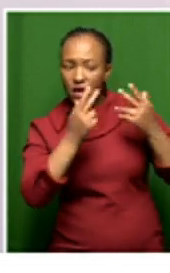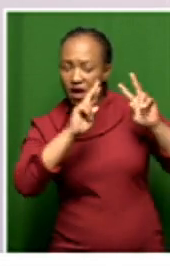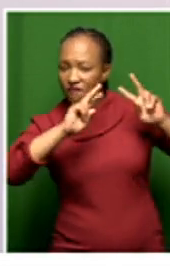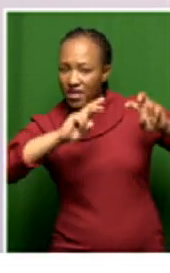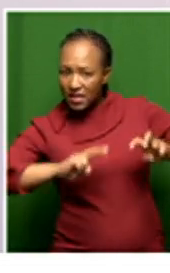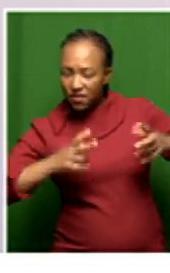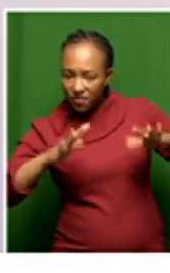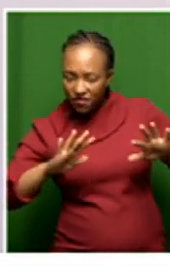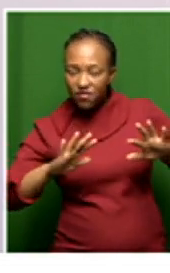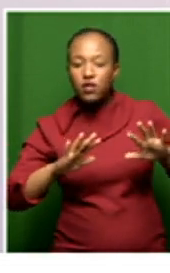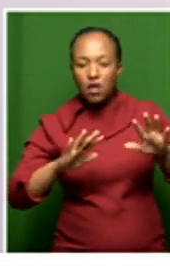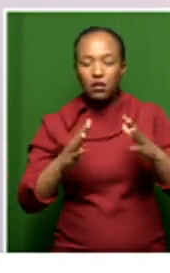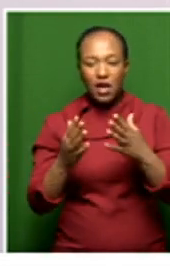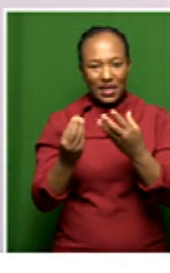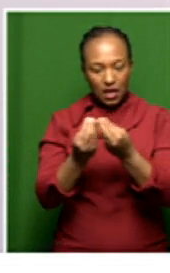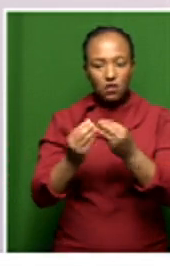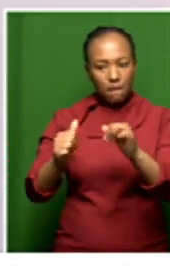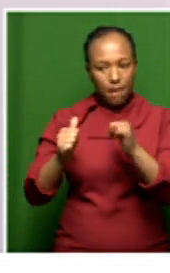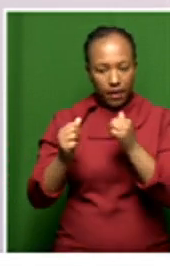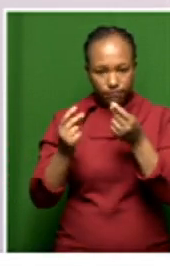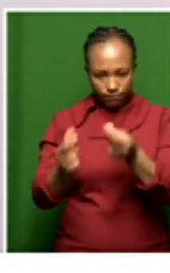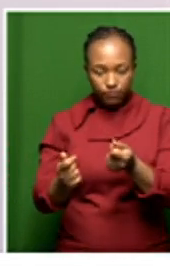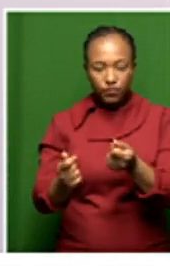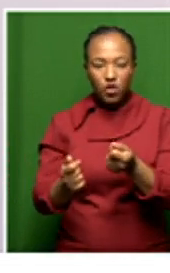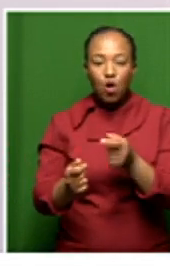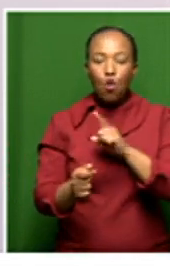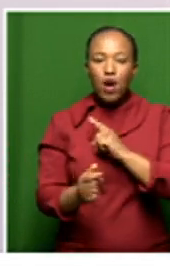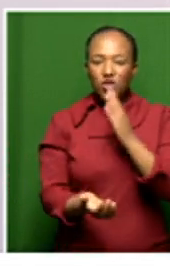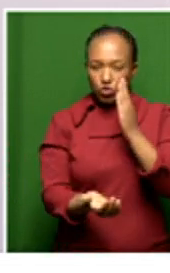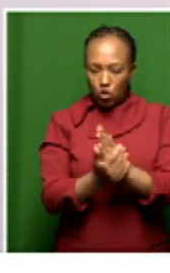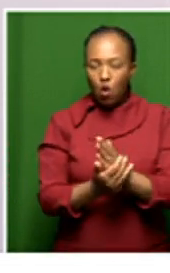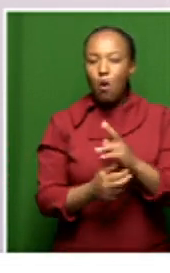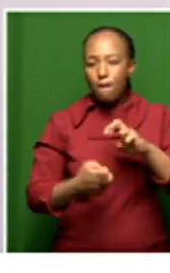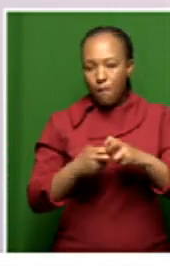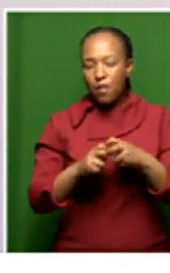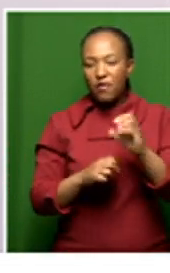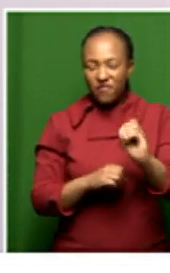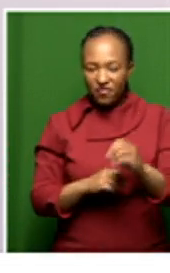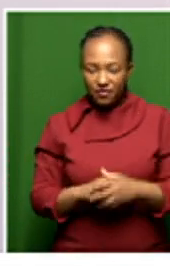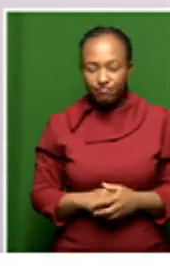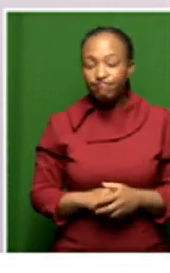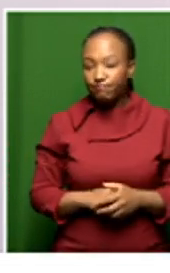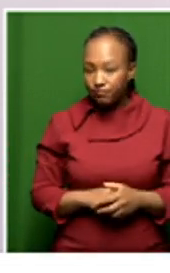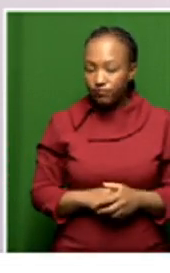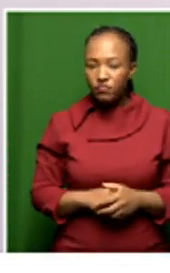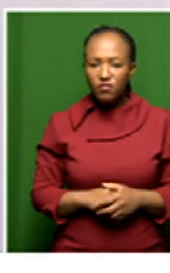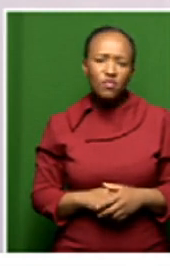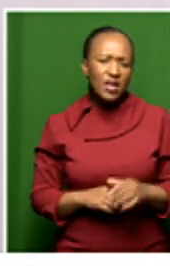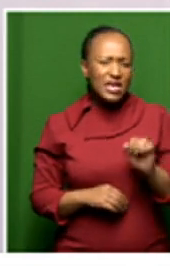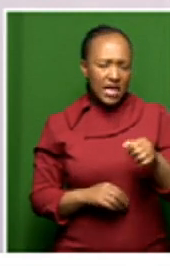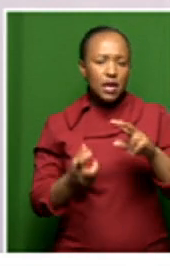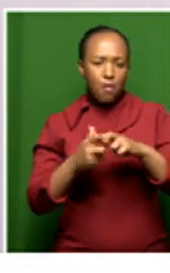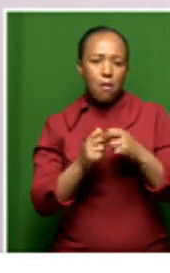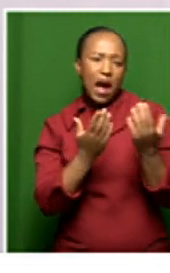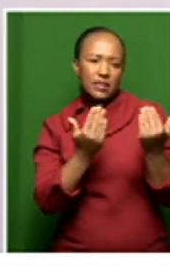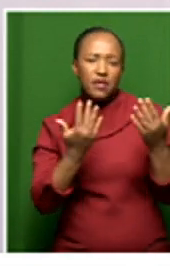investigations. Then they recall that product immediately when they are sure that there is a problem. So these problems were anticipated